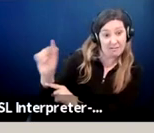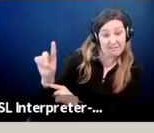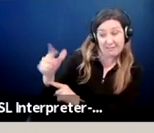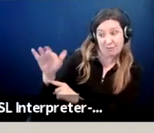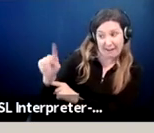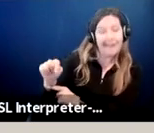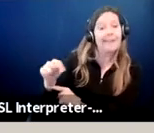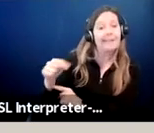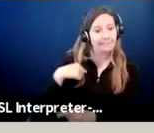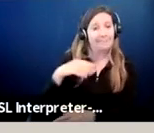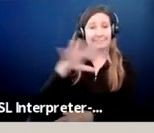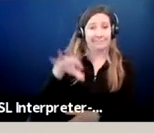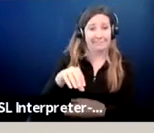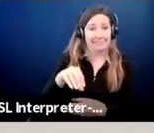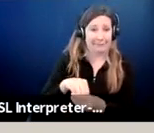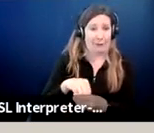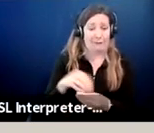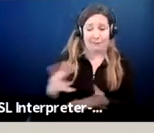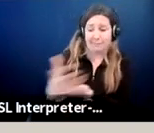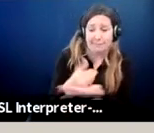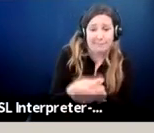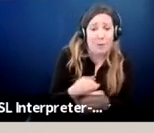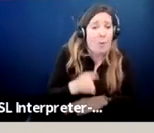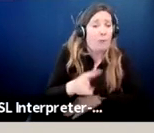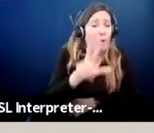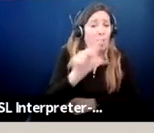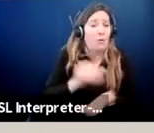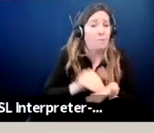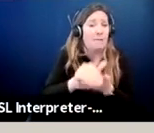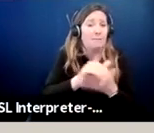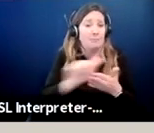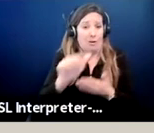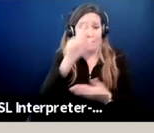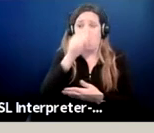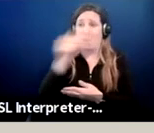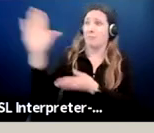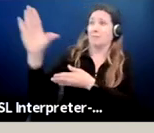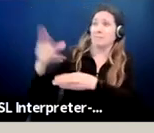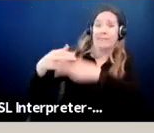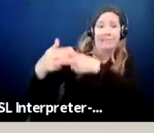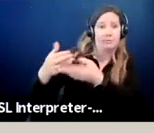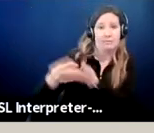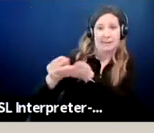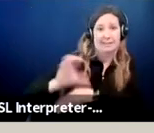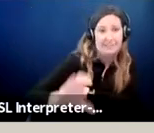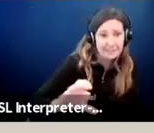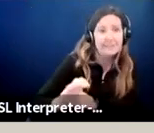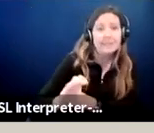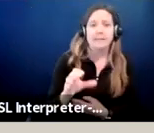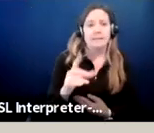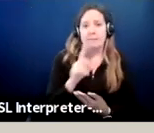over $30 million in government funding. So that's what it makes me an expert in that space. And I've worked for some of the largest